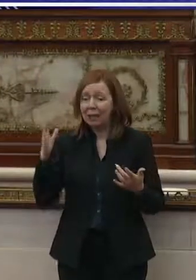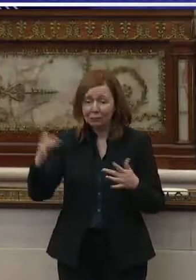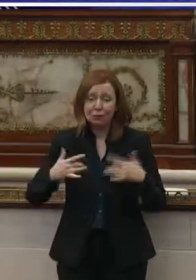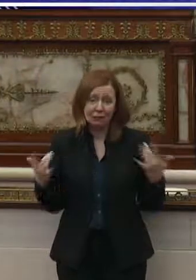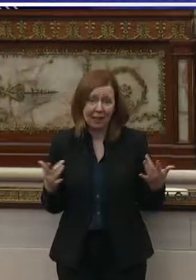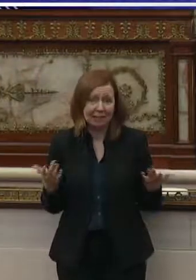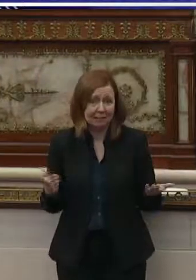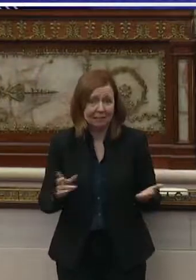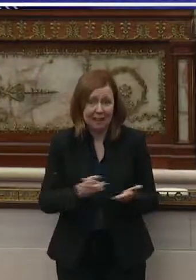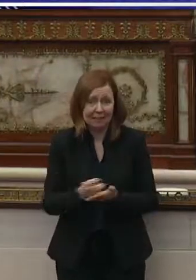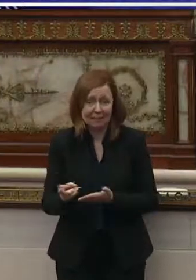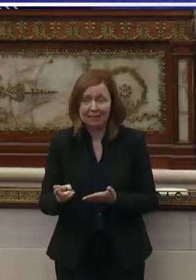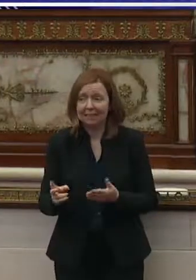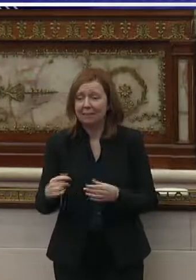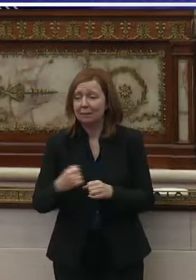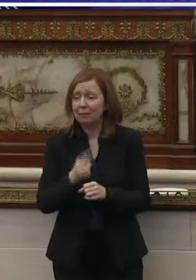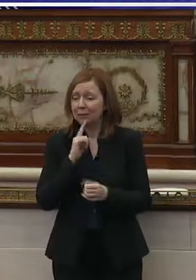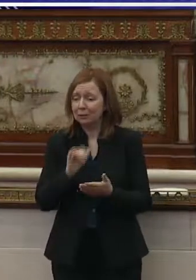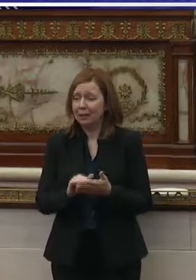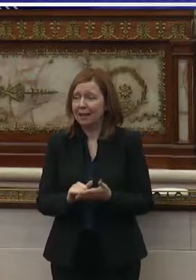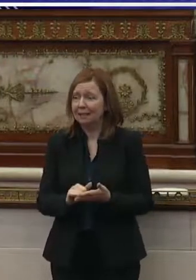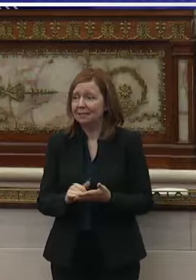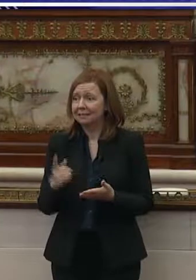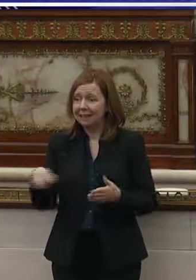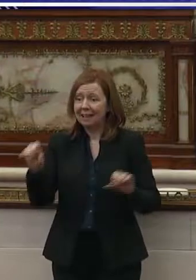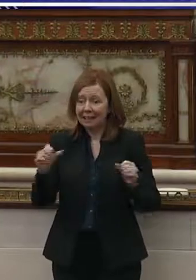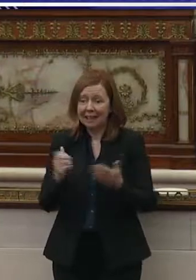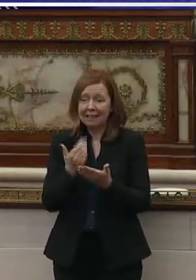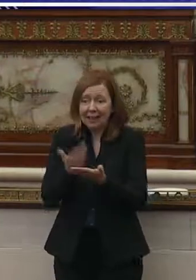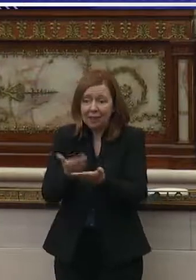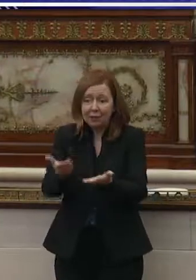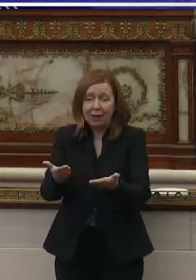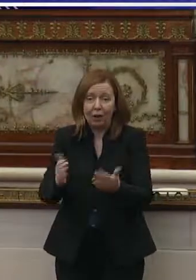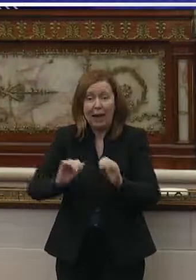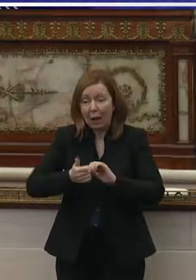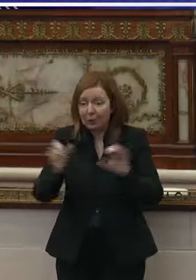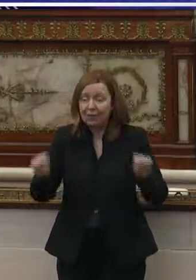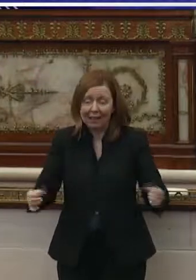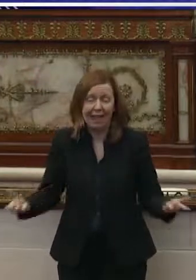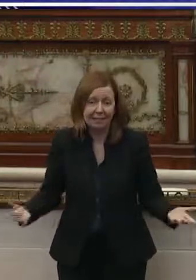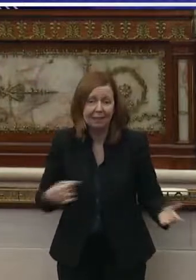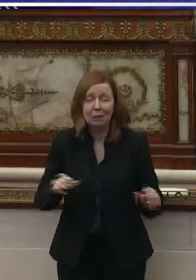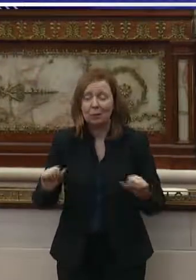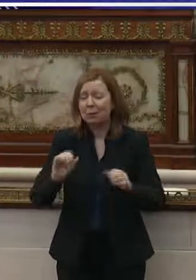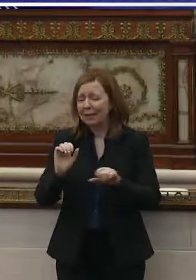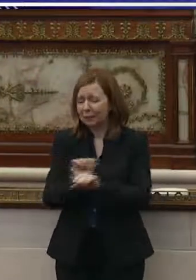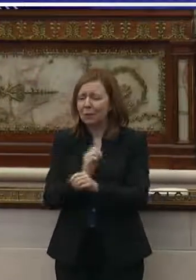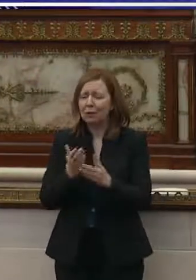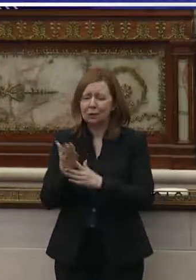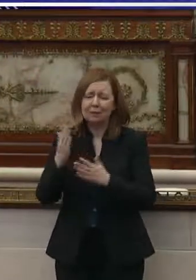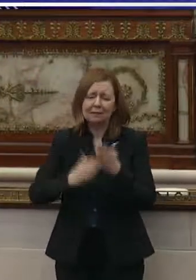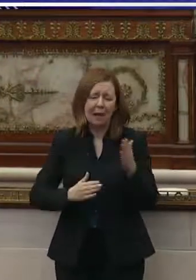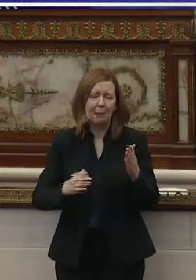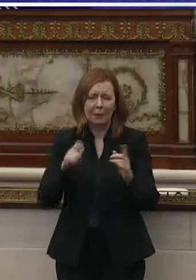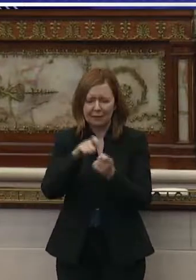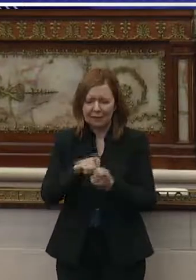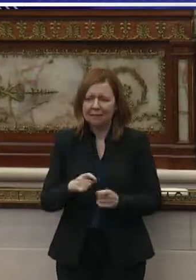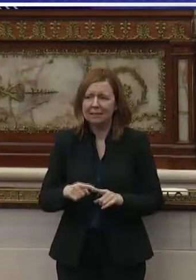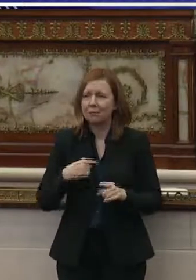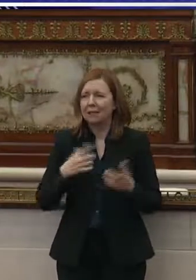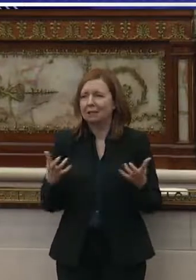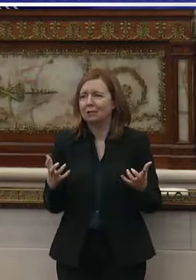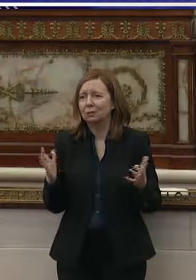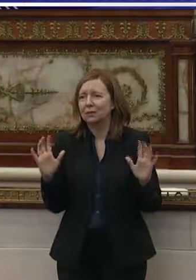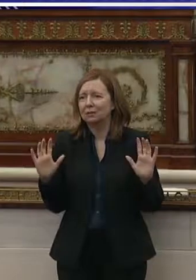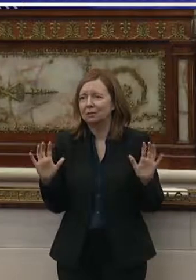quite frankly. Make sure that, they can get there by whatever method they can. So we could work through some of the details. I wanted to